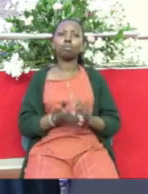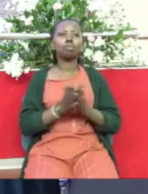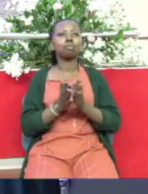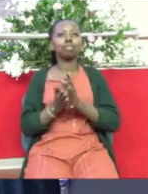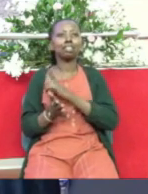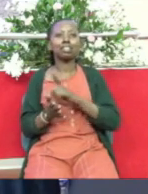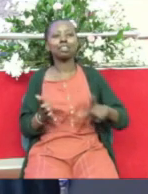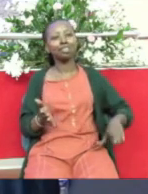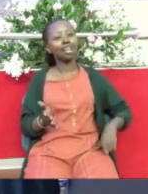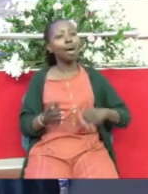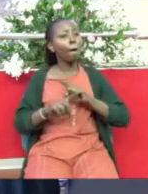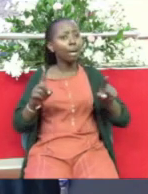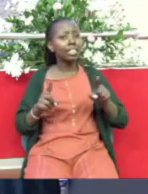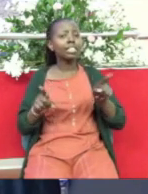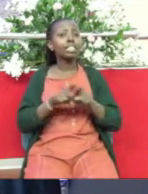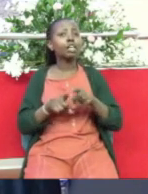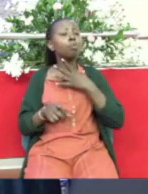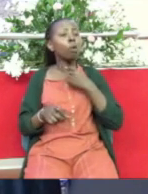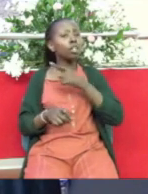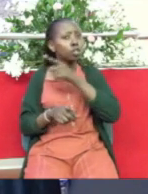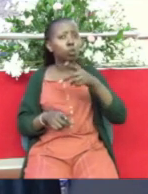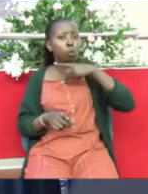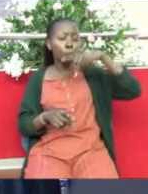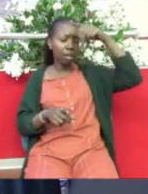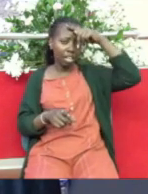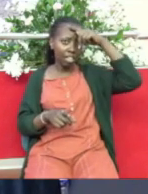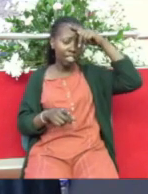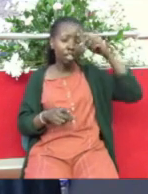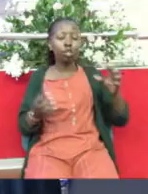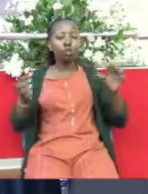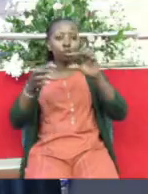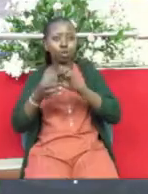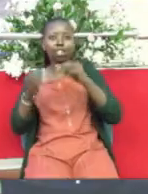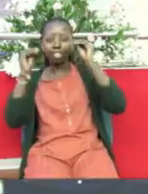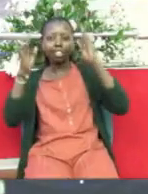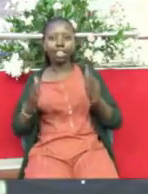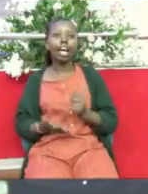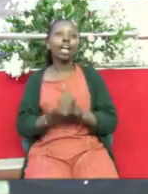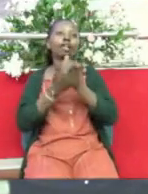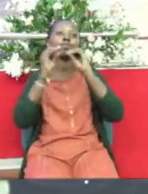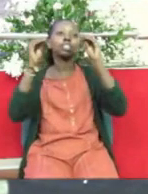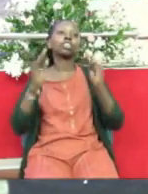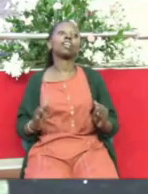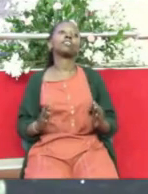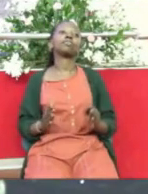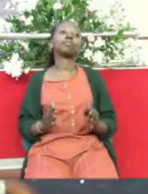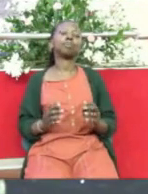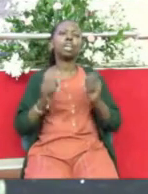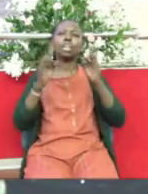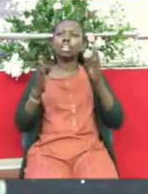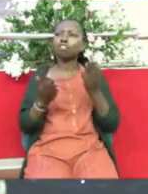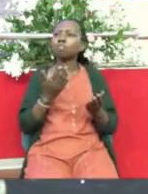we want you to also be a part of the learning of your child. Amen. Amen. Bwana asifiwe. And if you are